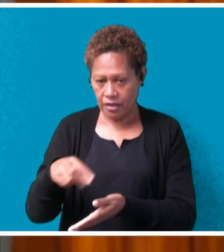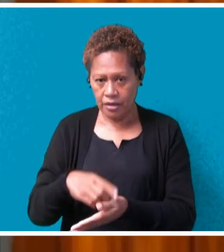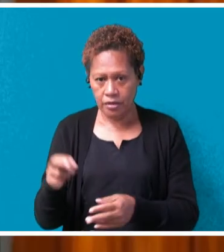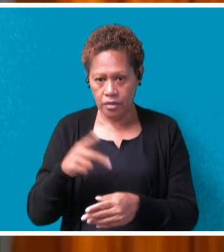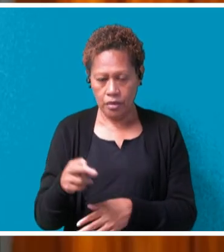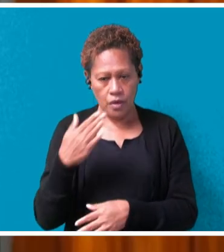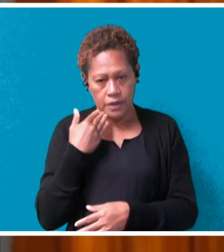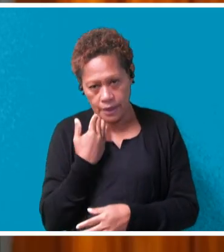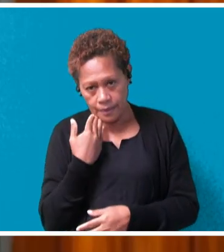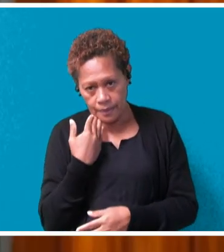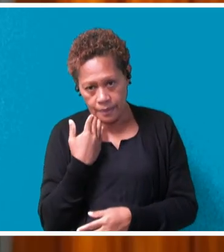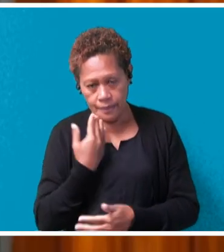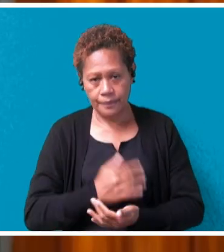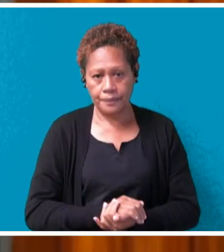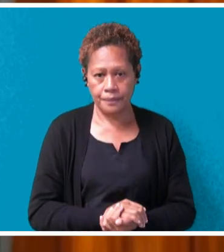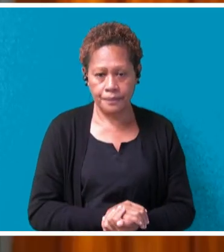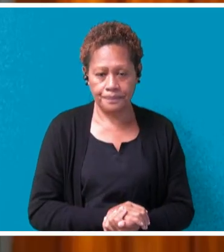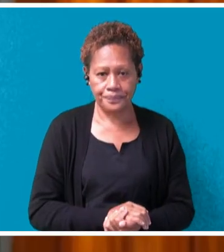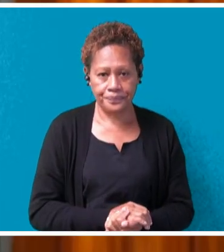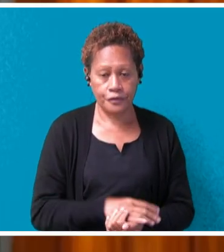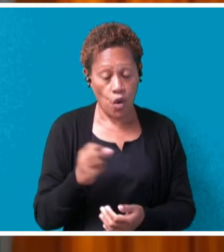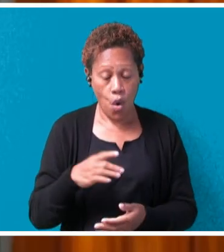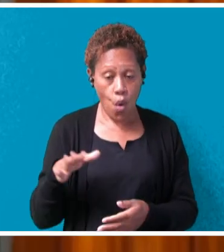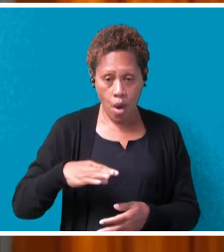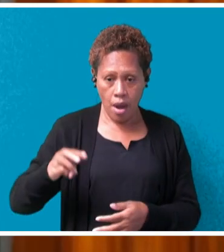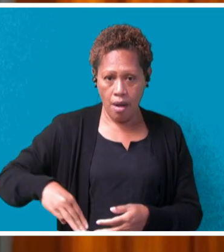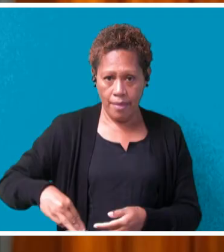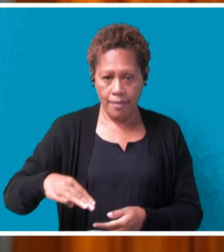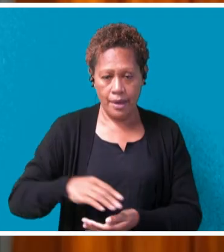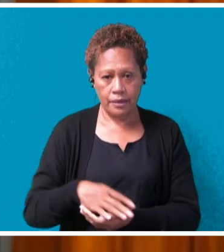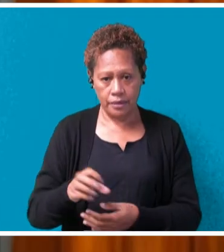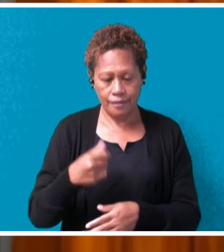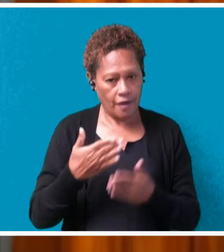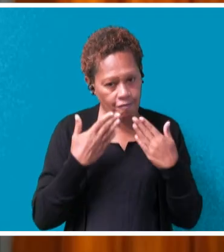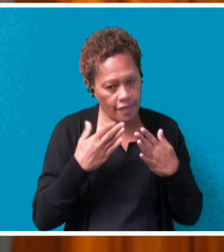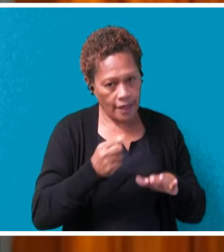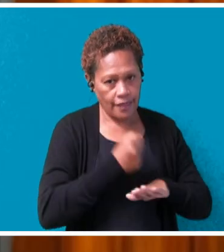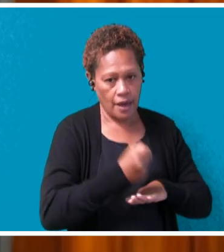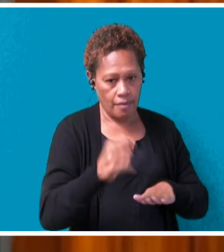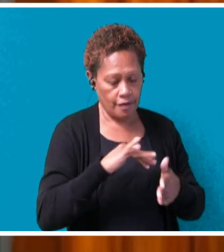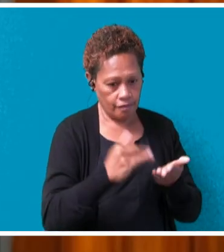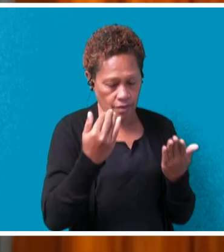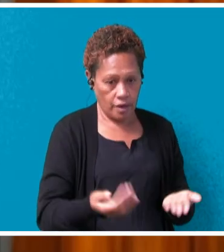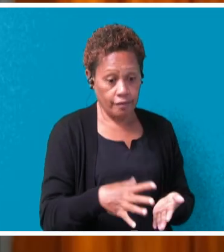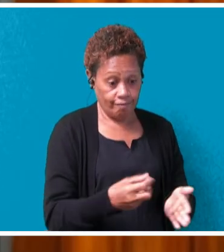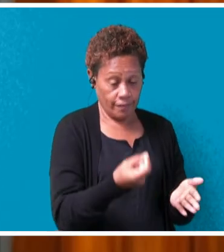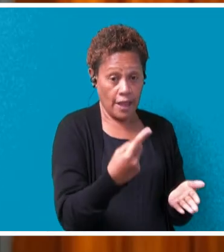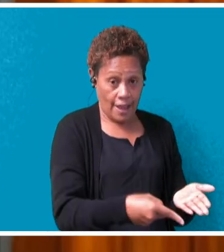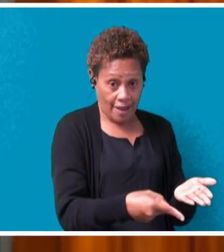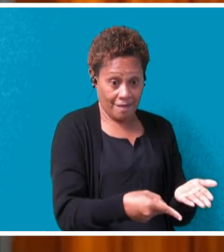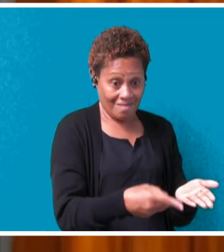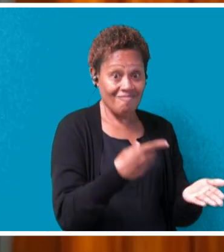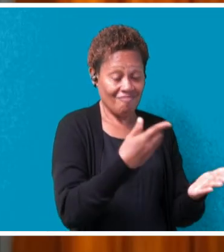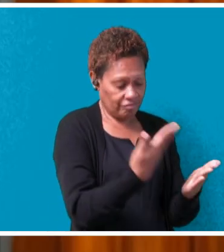shame. The honorable member should instead thank the coalition government for finally bringing these long overdue accountability